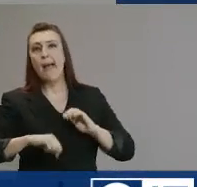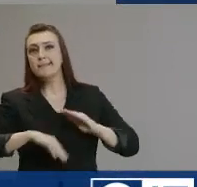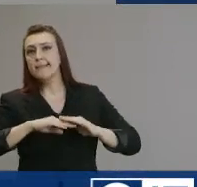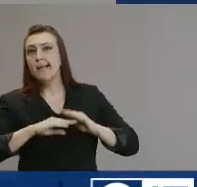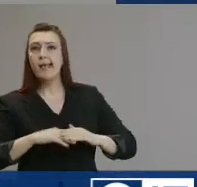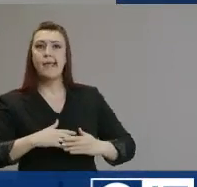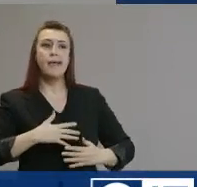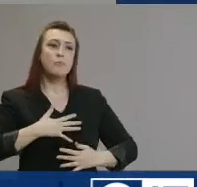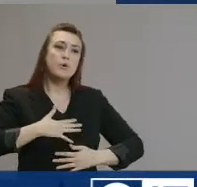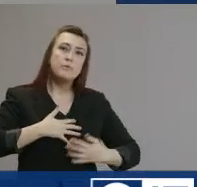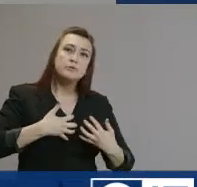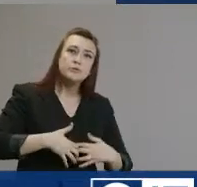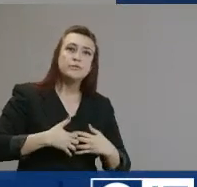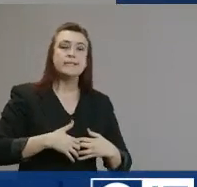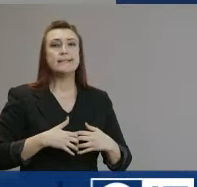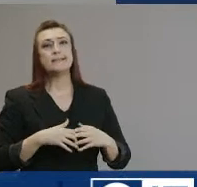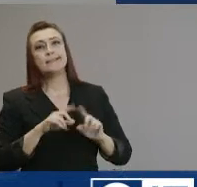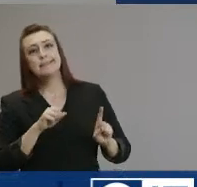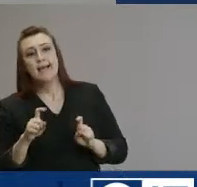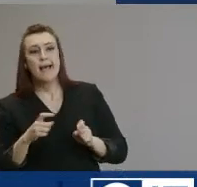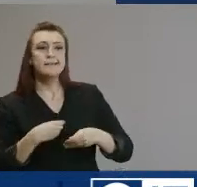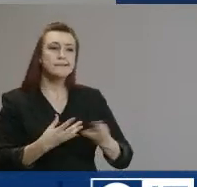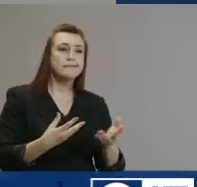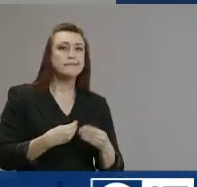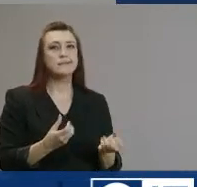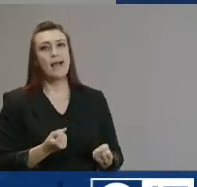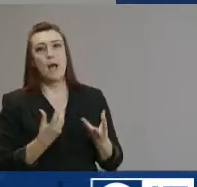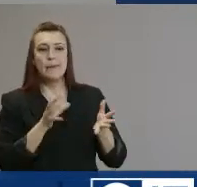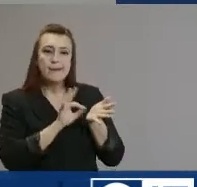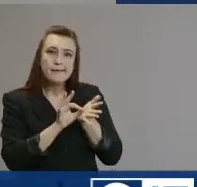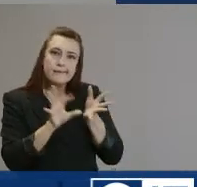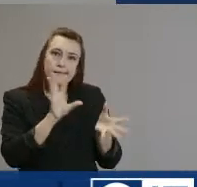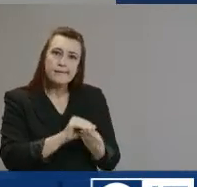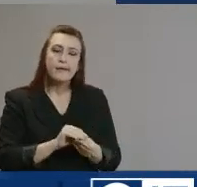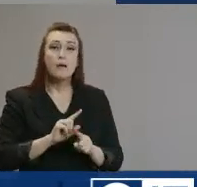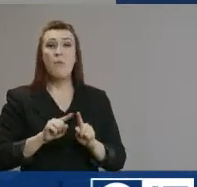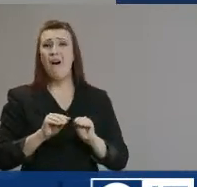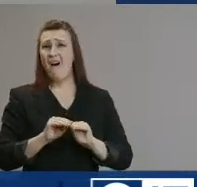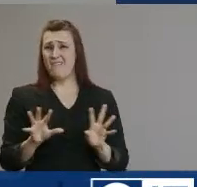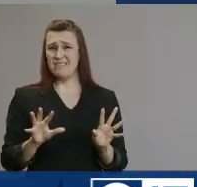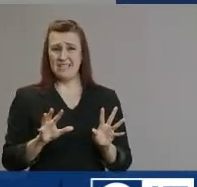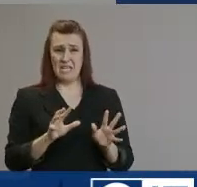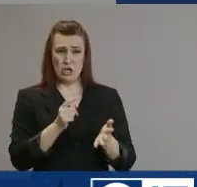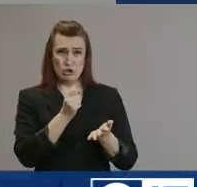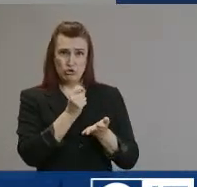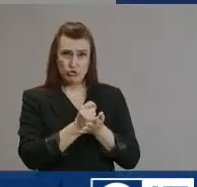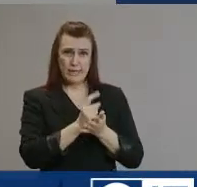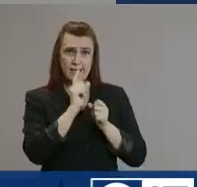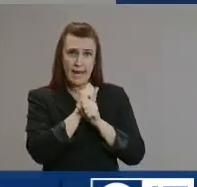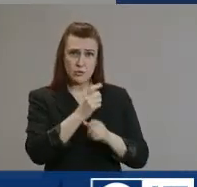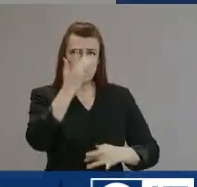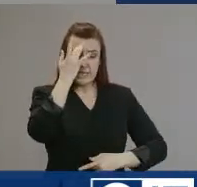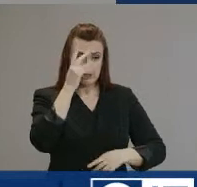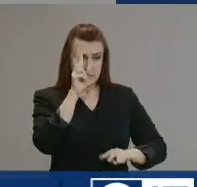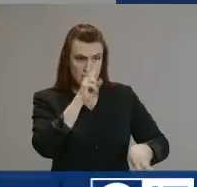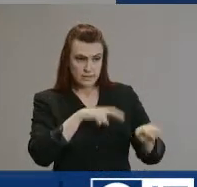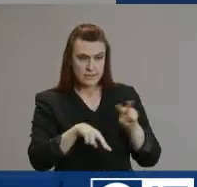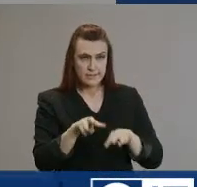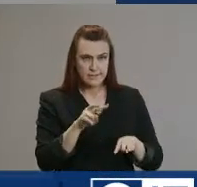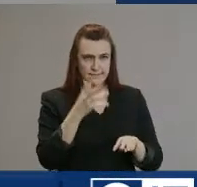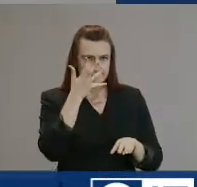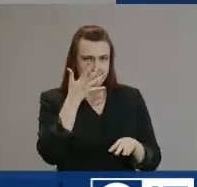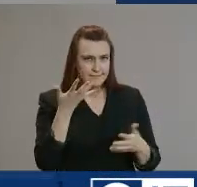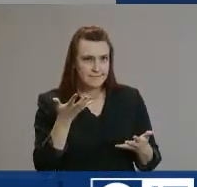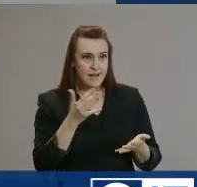but obviously treating COVID is more than just machines and whatnot, ICU beds. What about doctors and nurses? I know that you